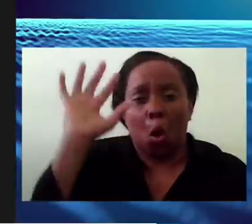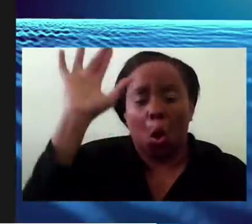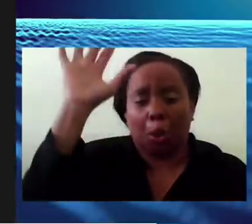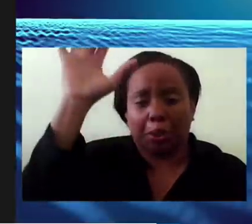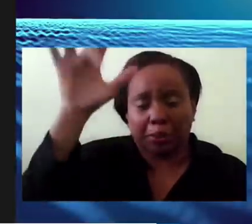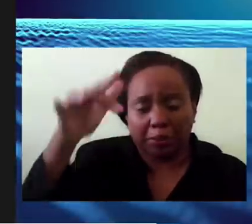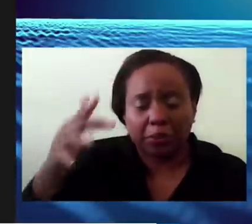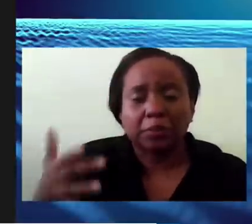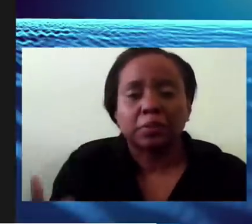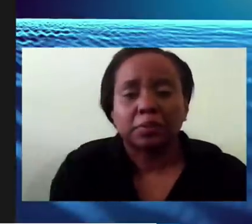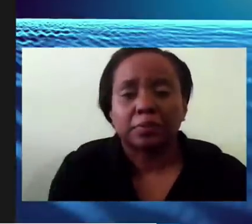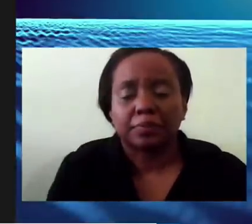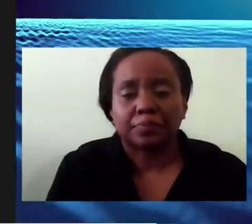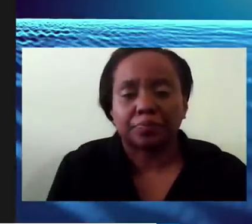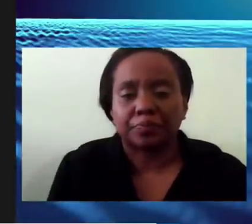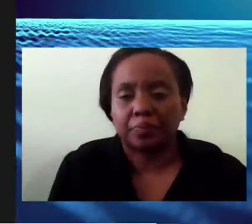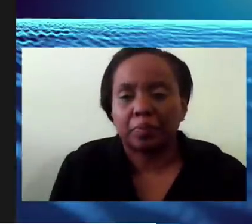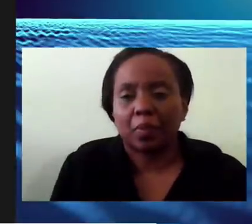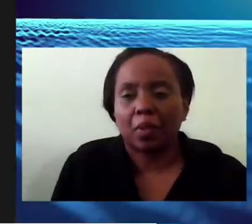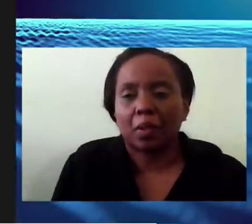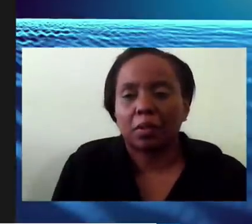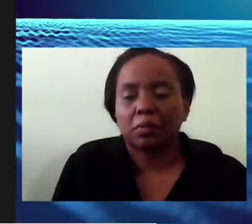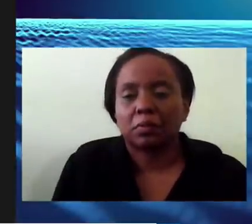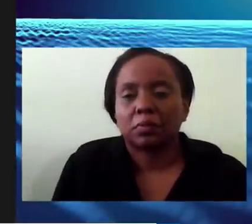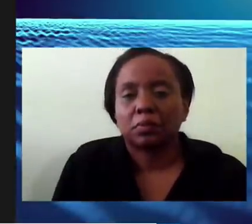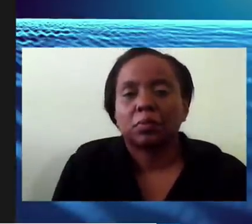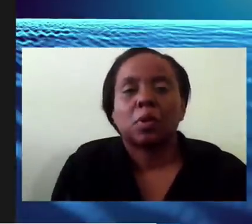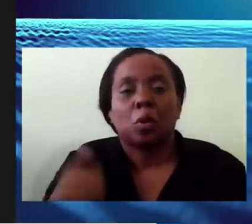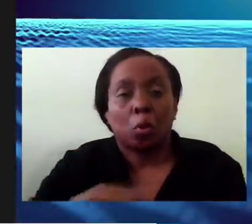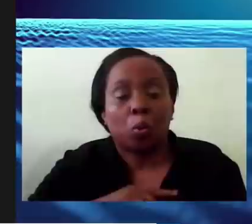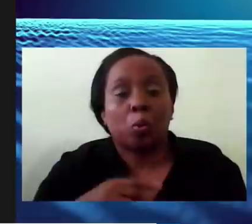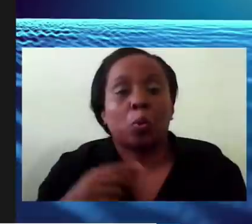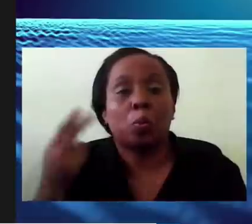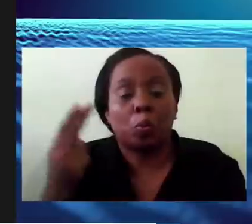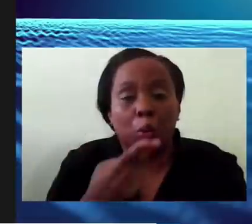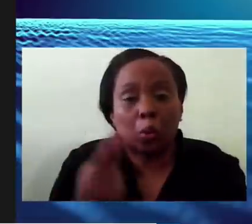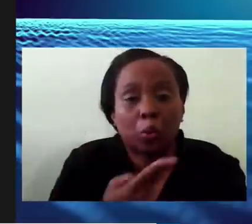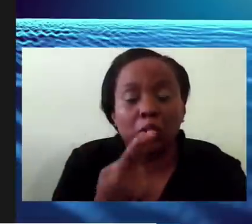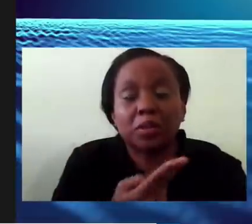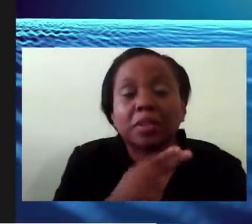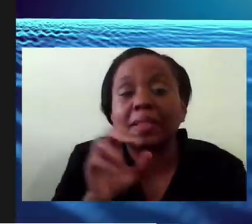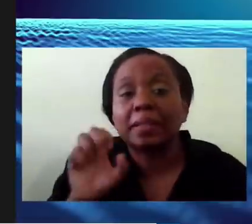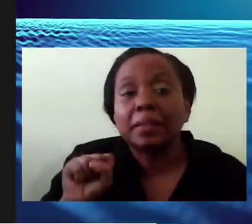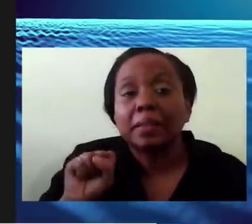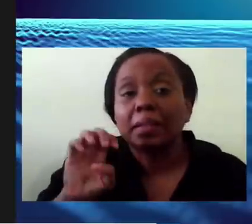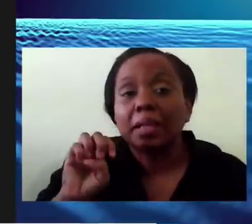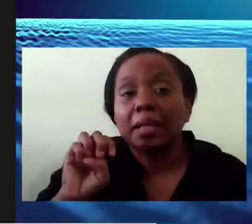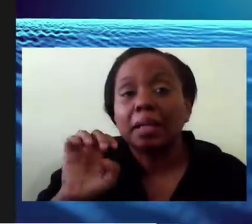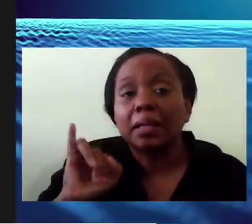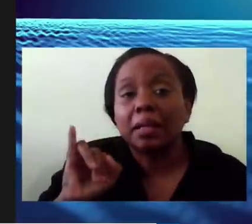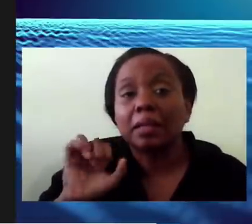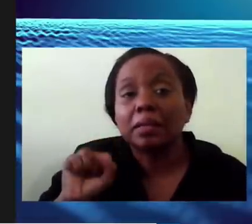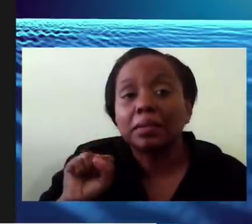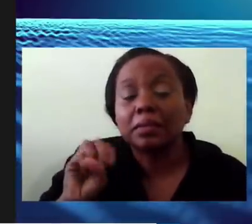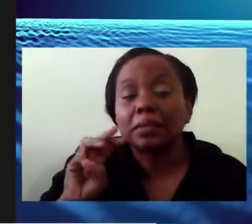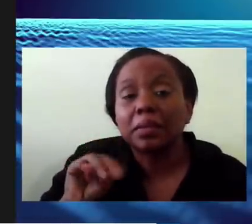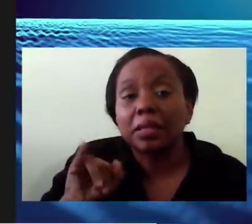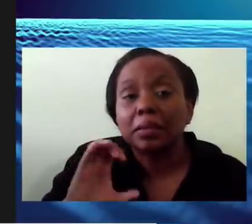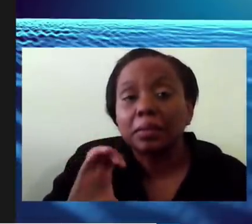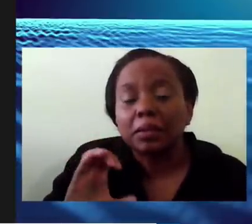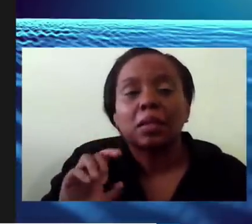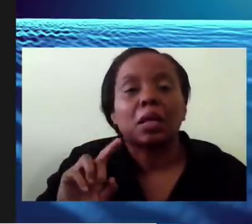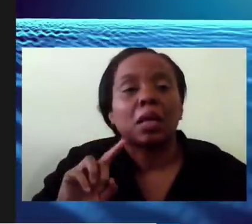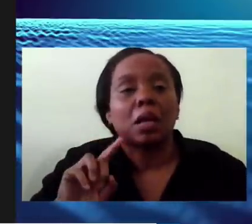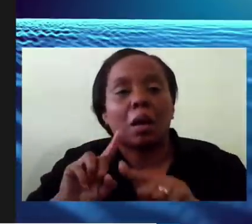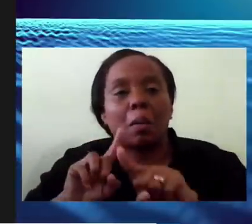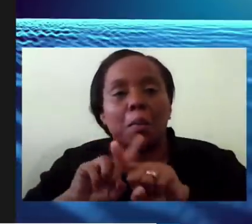that primarily we were using the seismicity, which was the bulk of it. We were also using ground deformation,